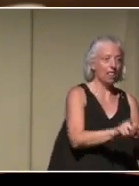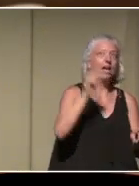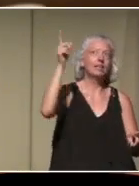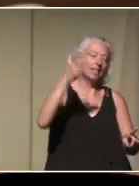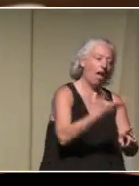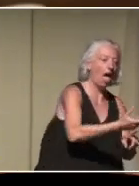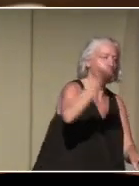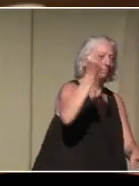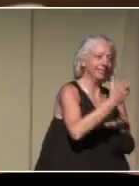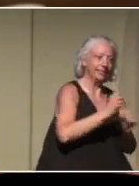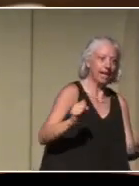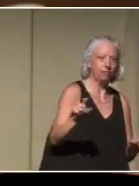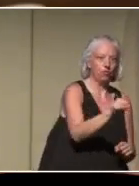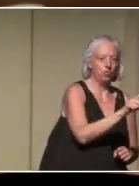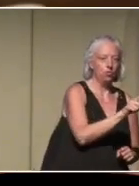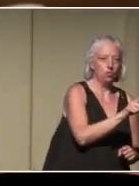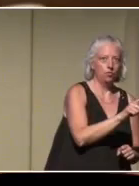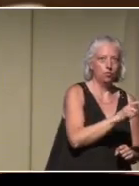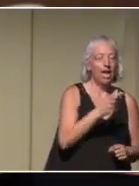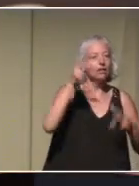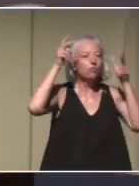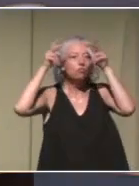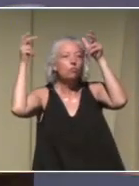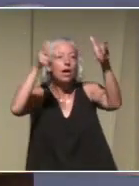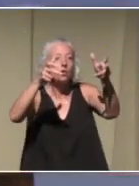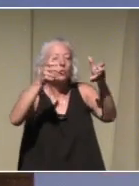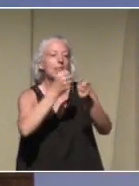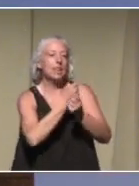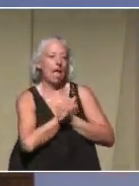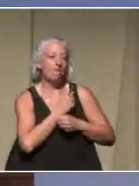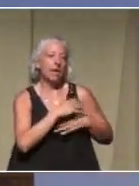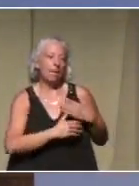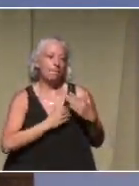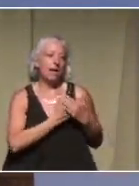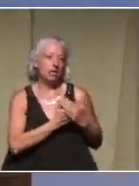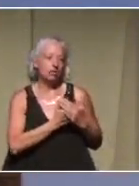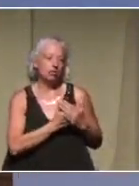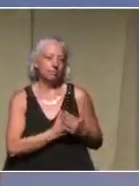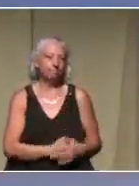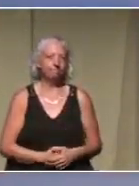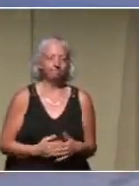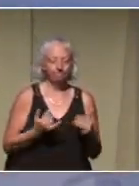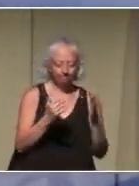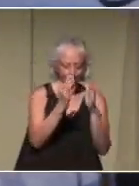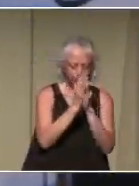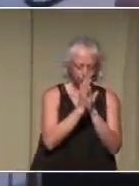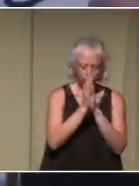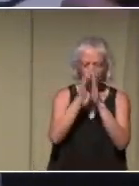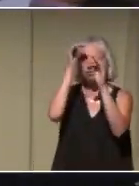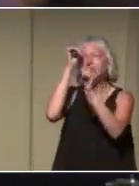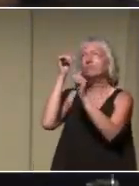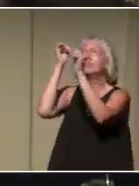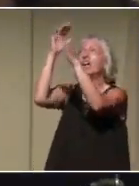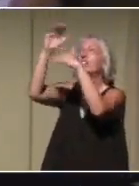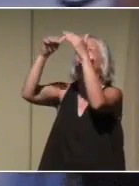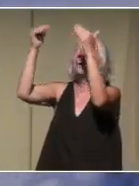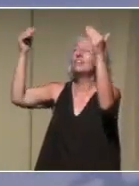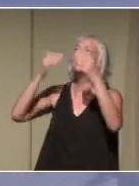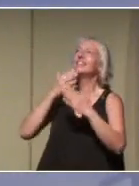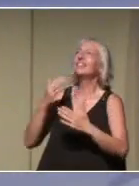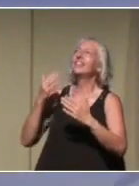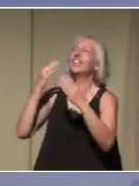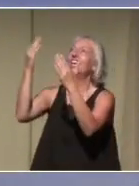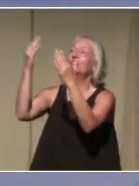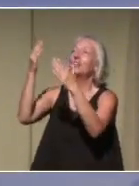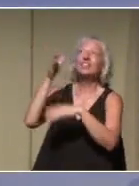and crowns you with love and compassion." Let's pray. Father in heaven, thank you. One day